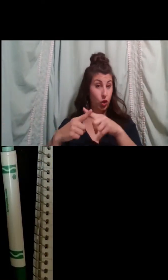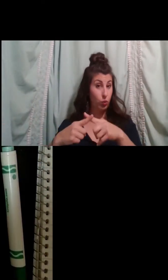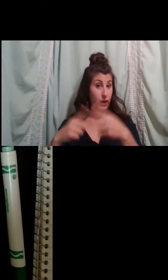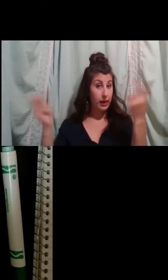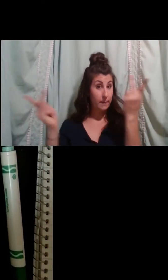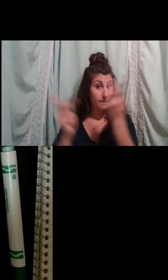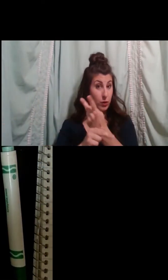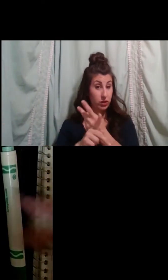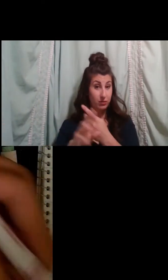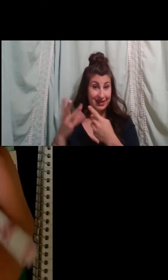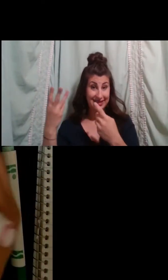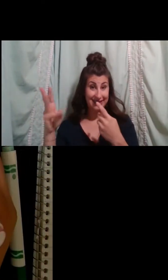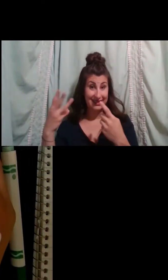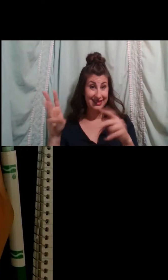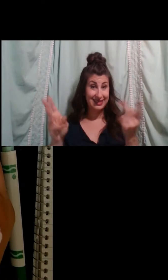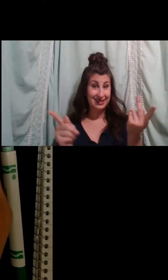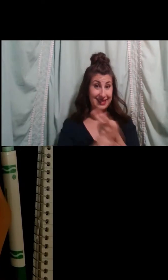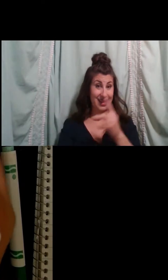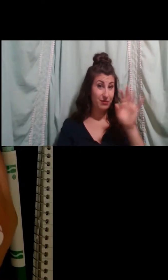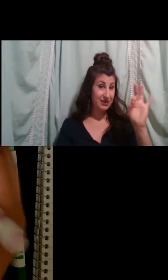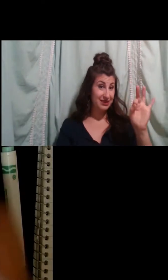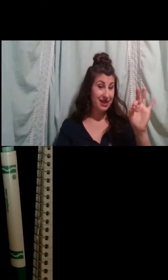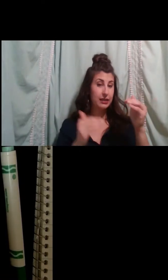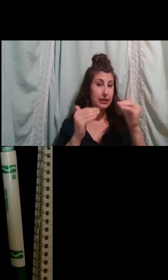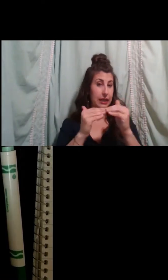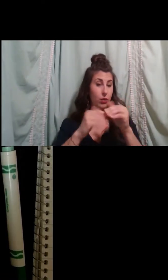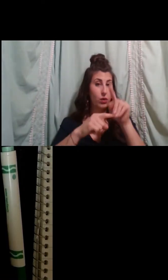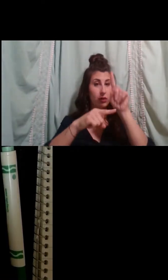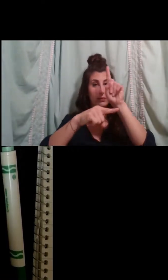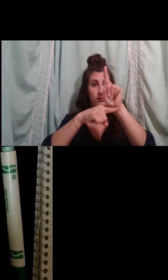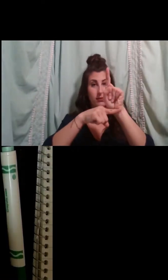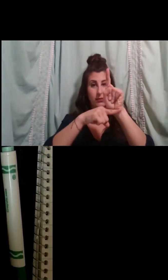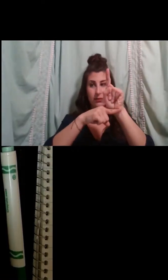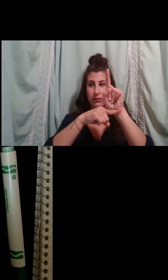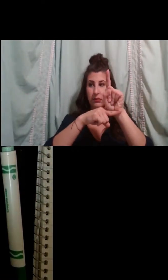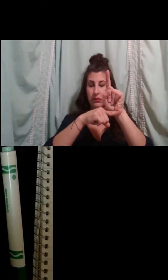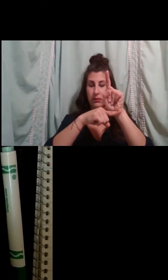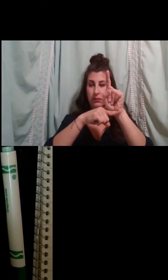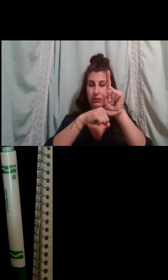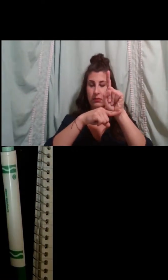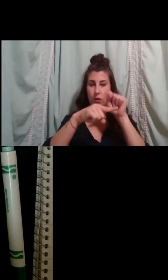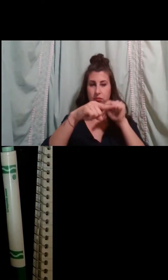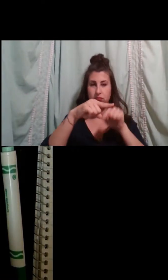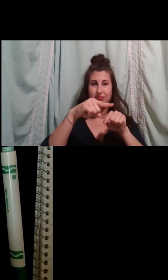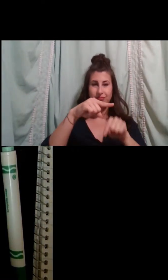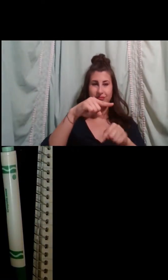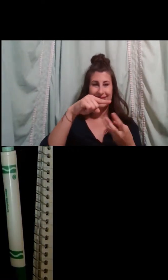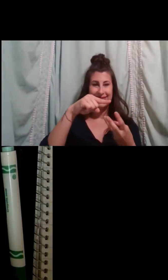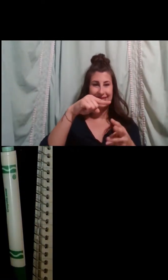and when I multiply those out, I should get 1 over, you should be doing